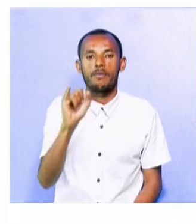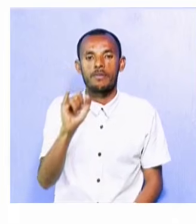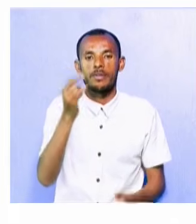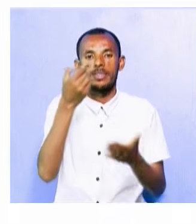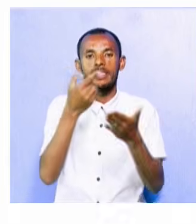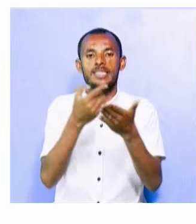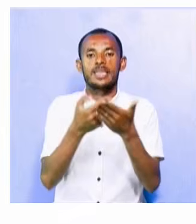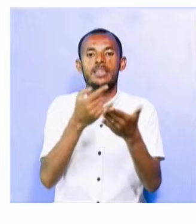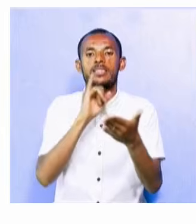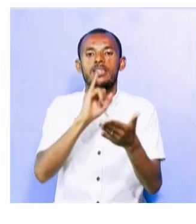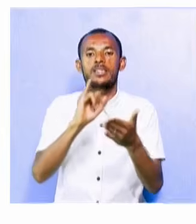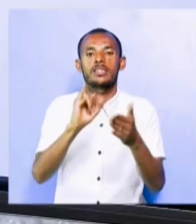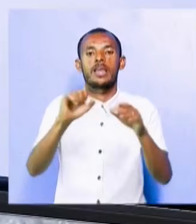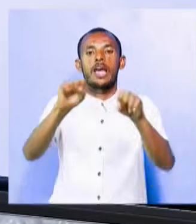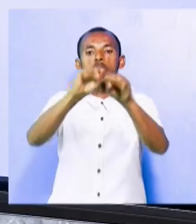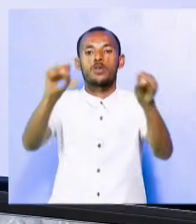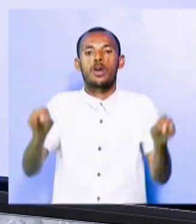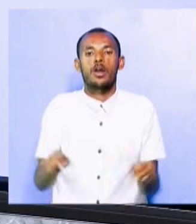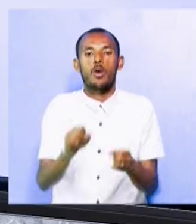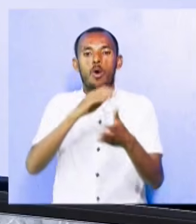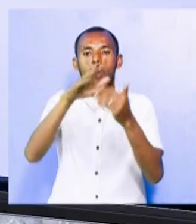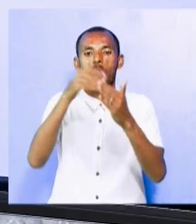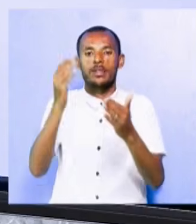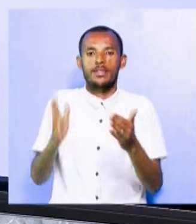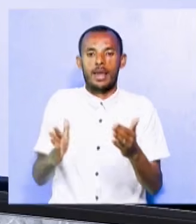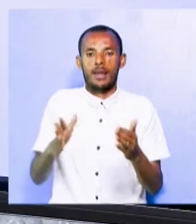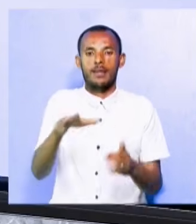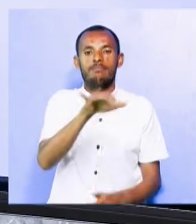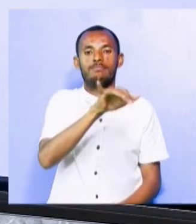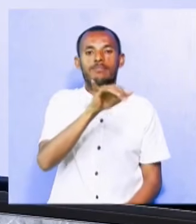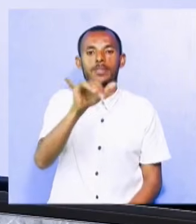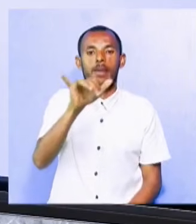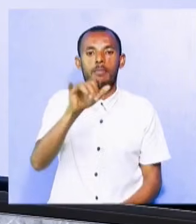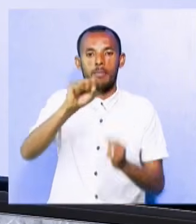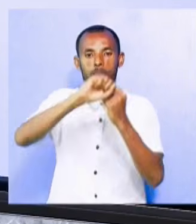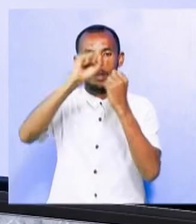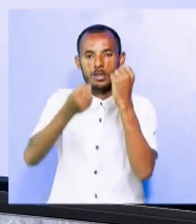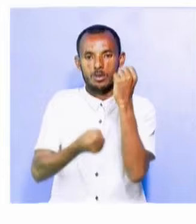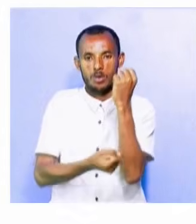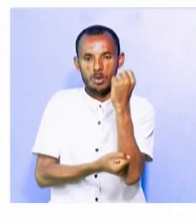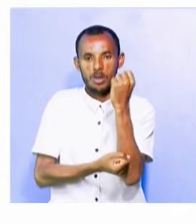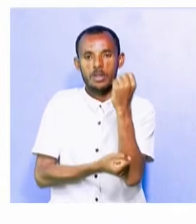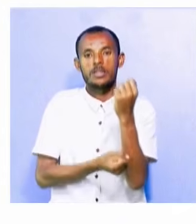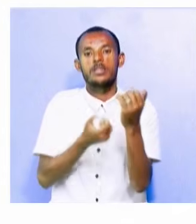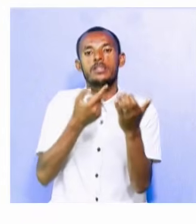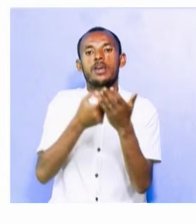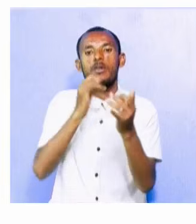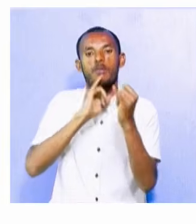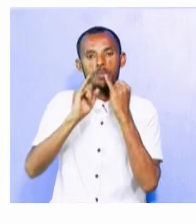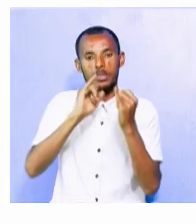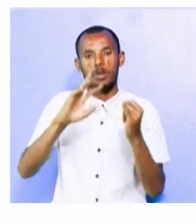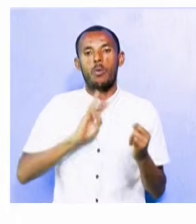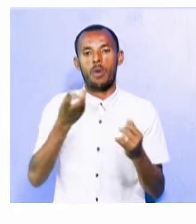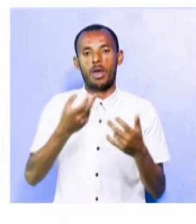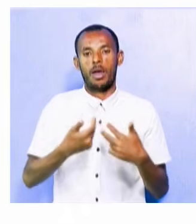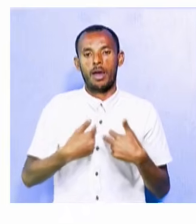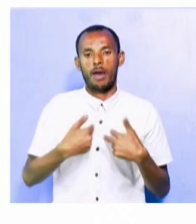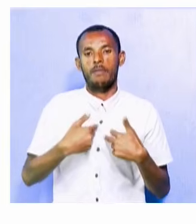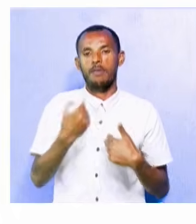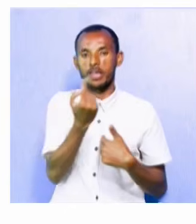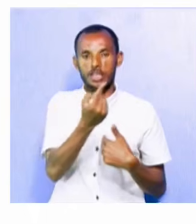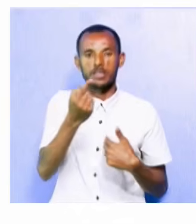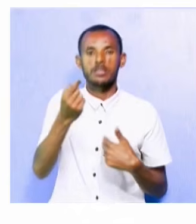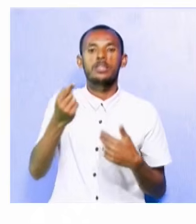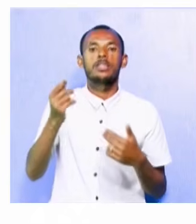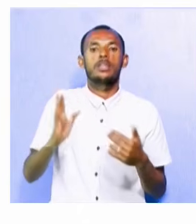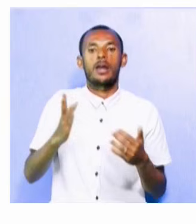this is a square, all the sides must be the same. So based on the information that we have, each side